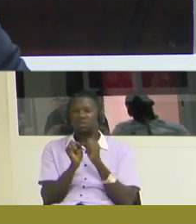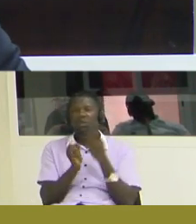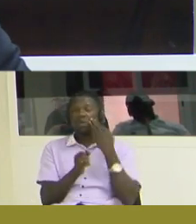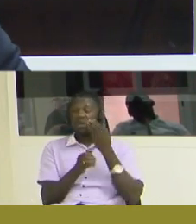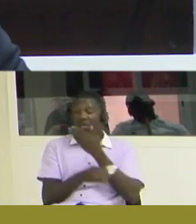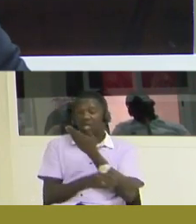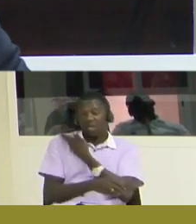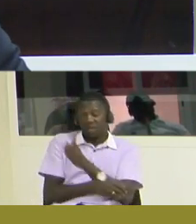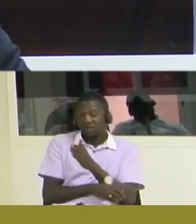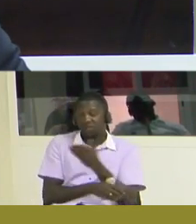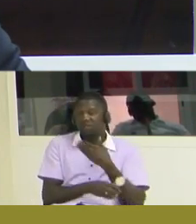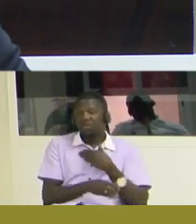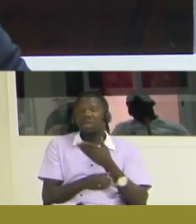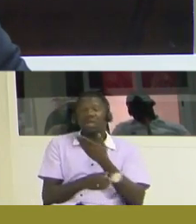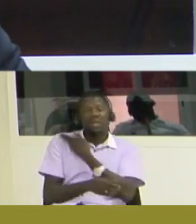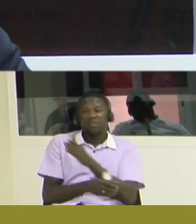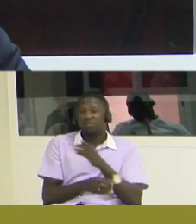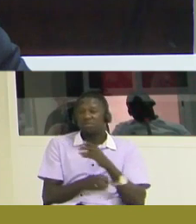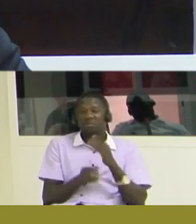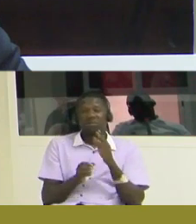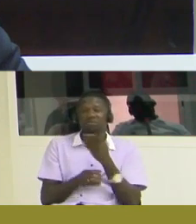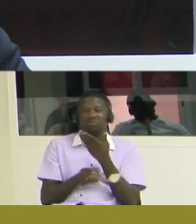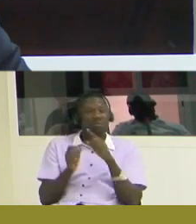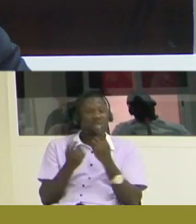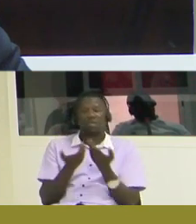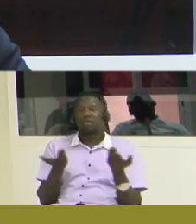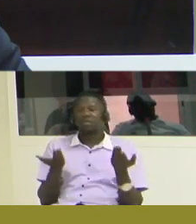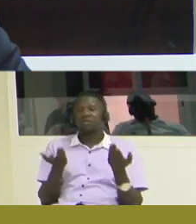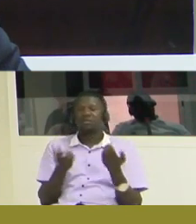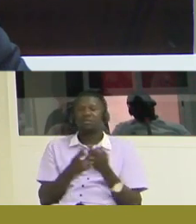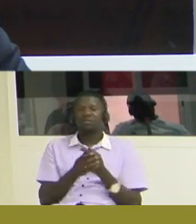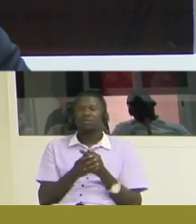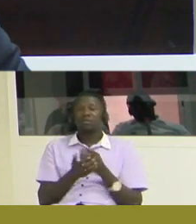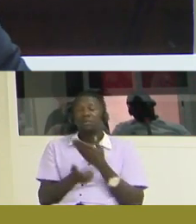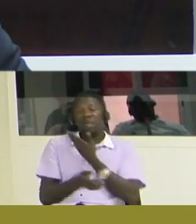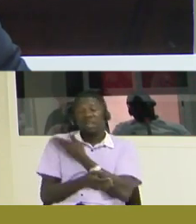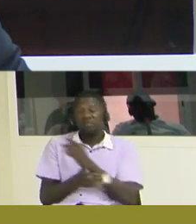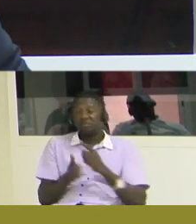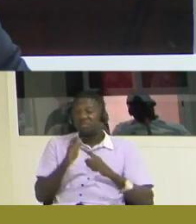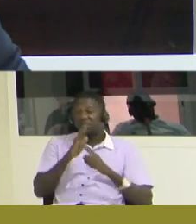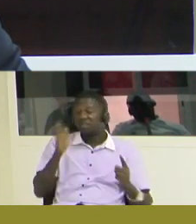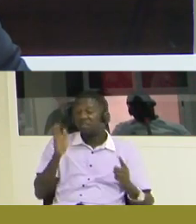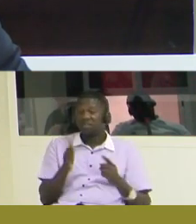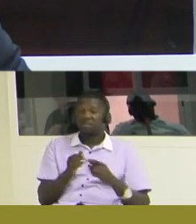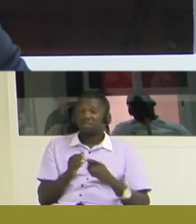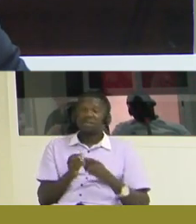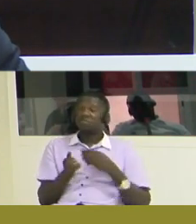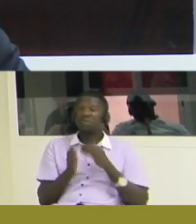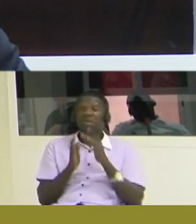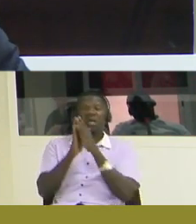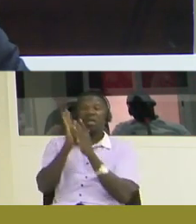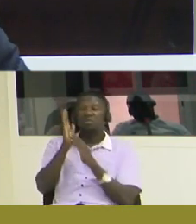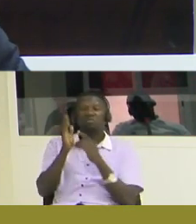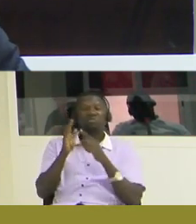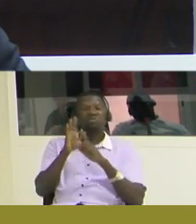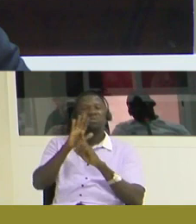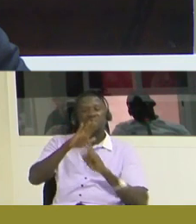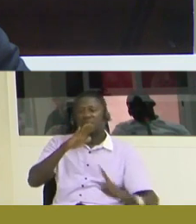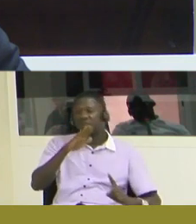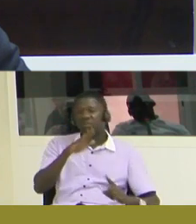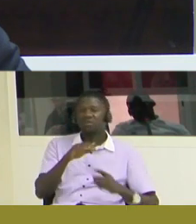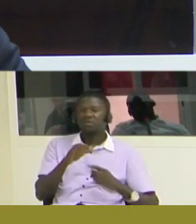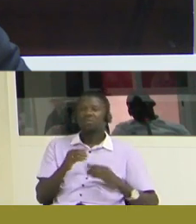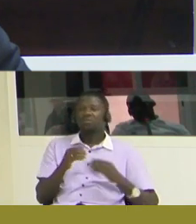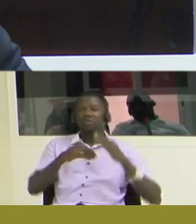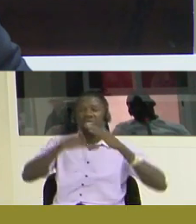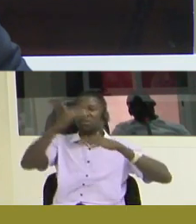anything I left with a deficit and mmm a massive overdraft in my account an incomplete building